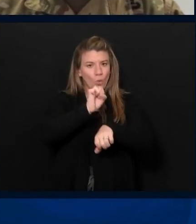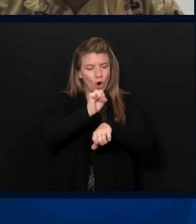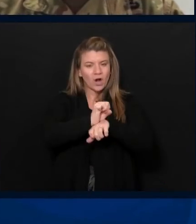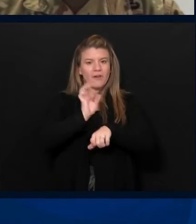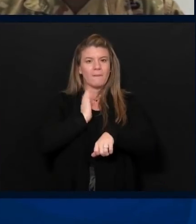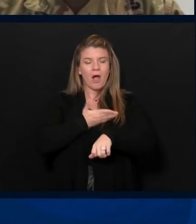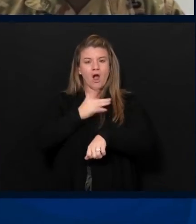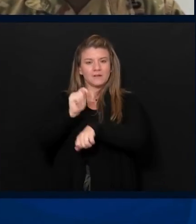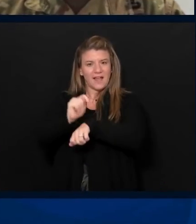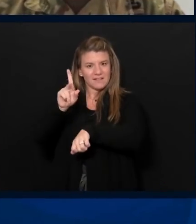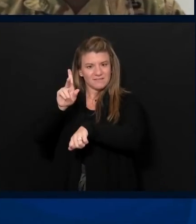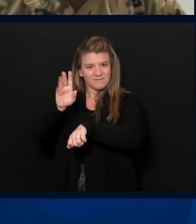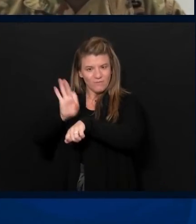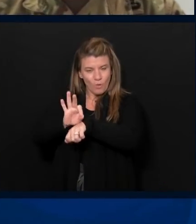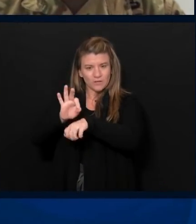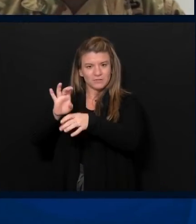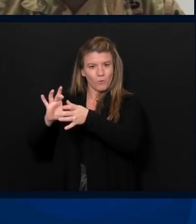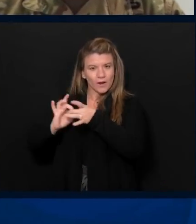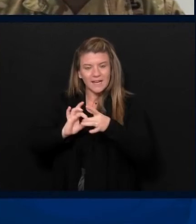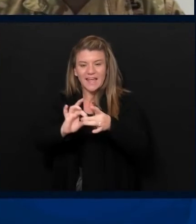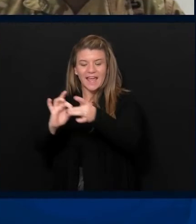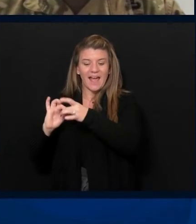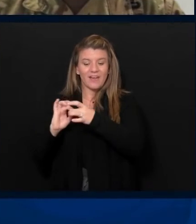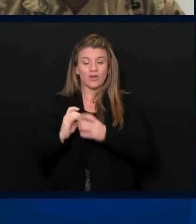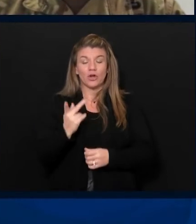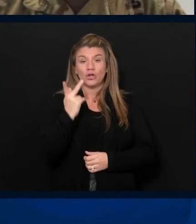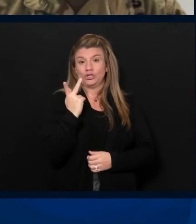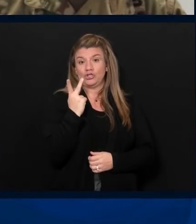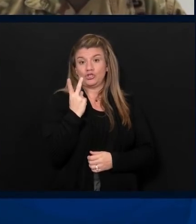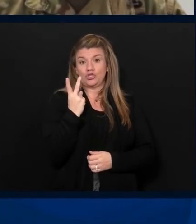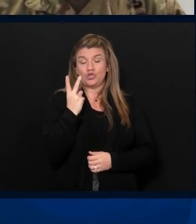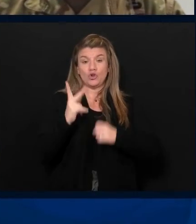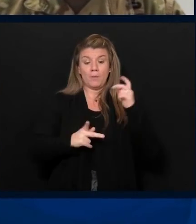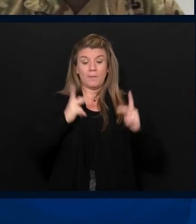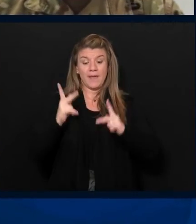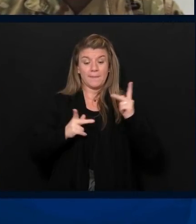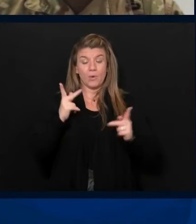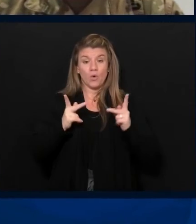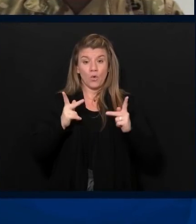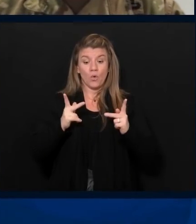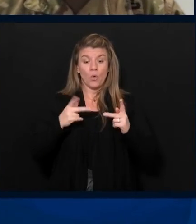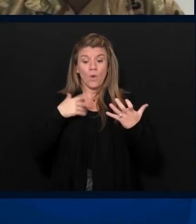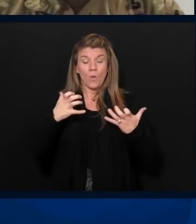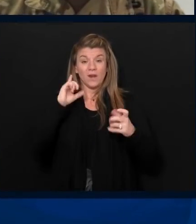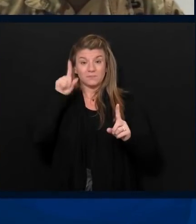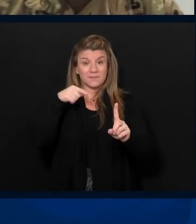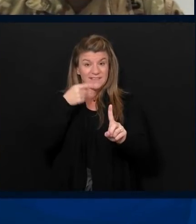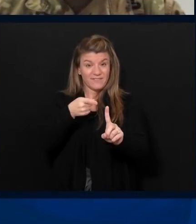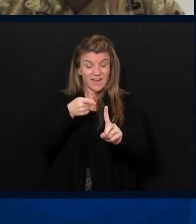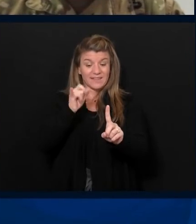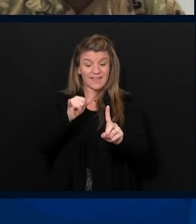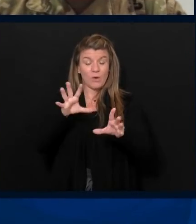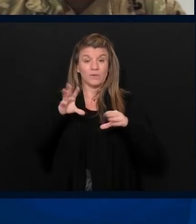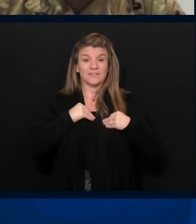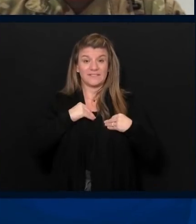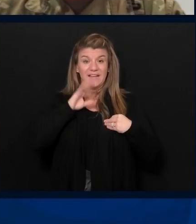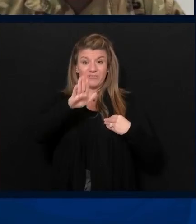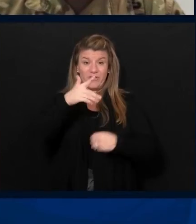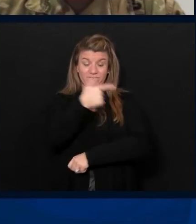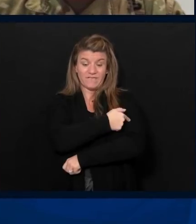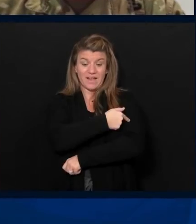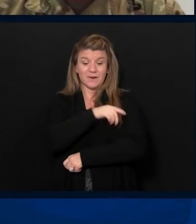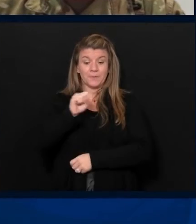Force, two persons in particular that we want to point out that received their